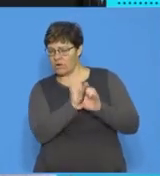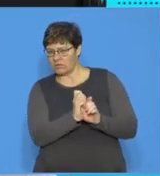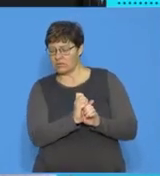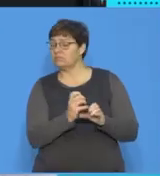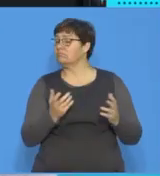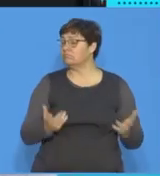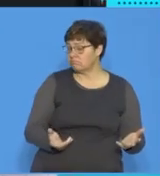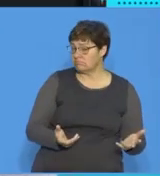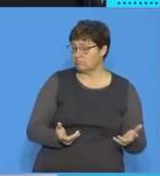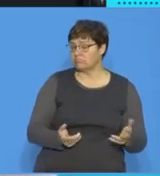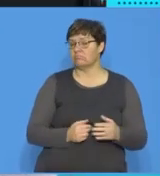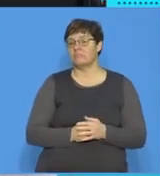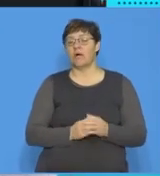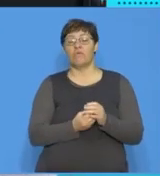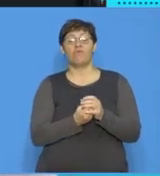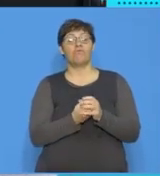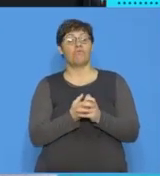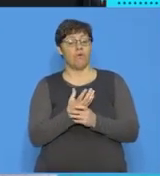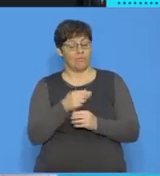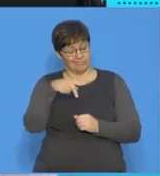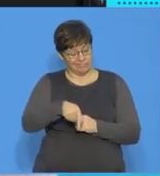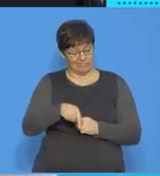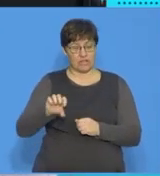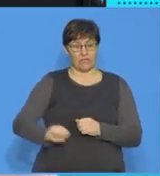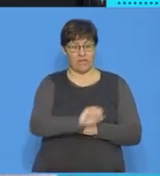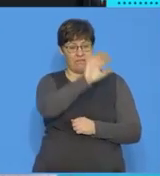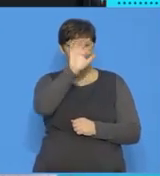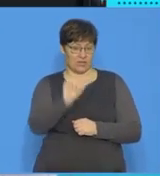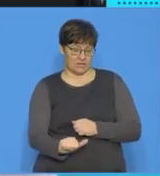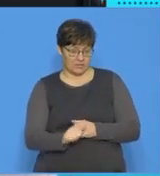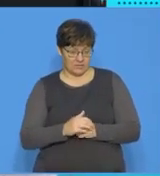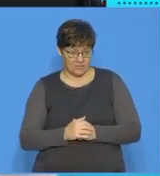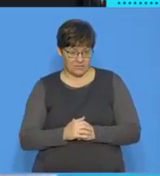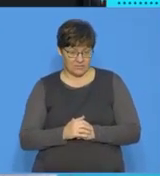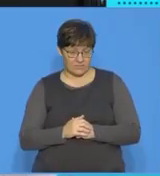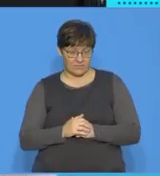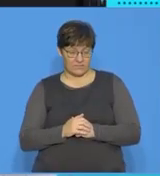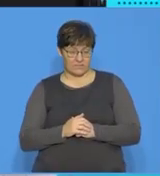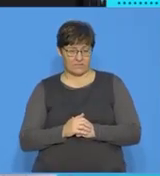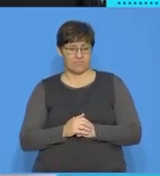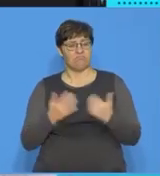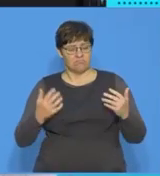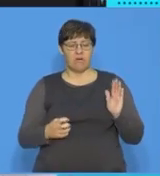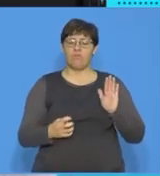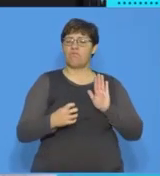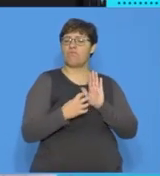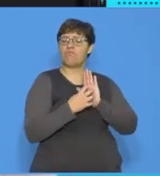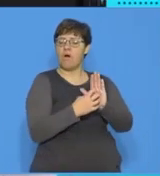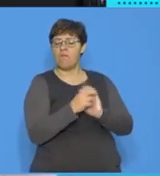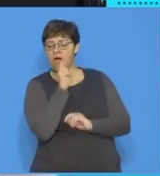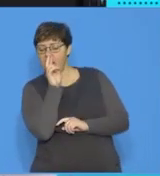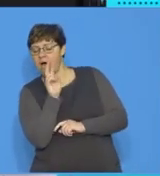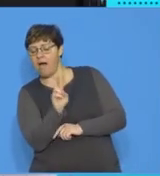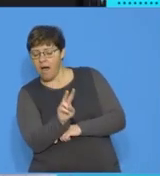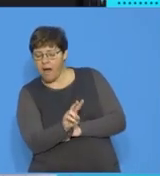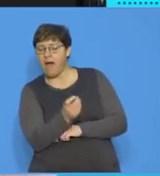human population as it has grown in South Africa. So a kind of graph that helps